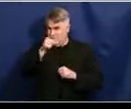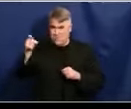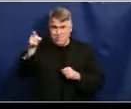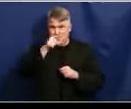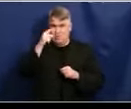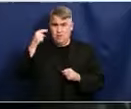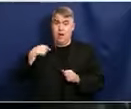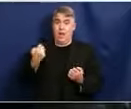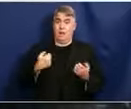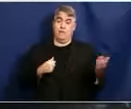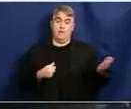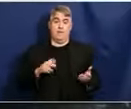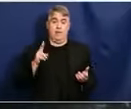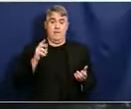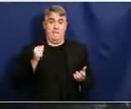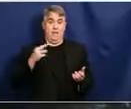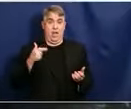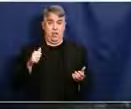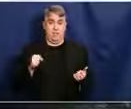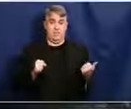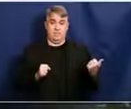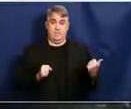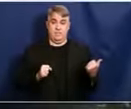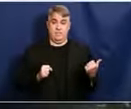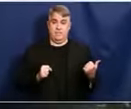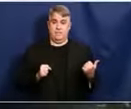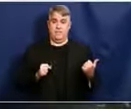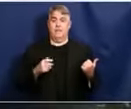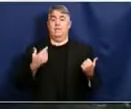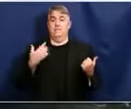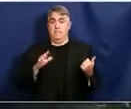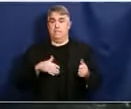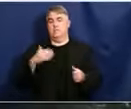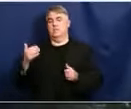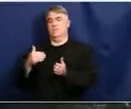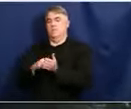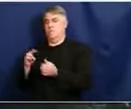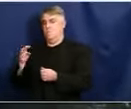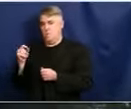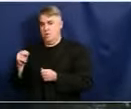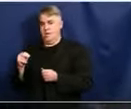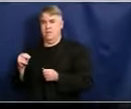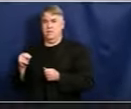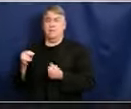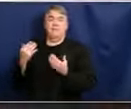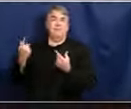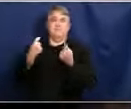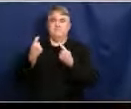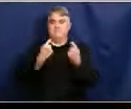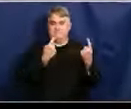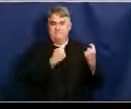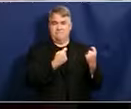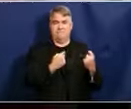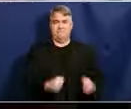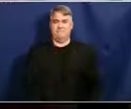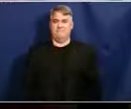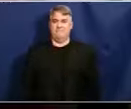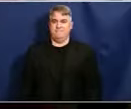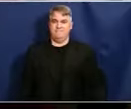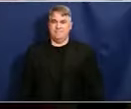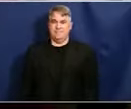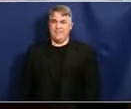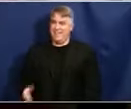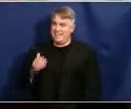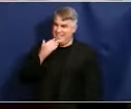Supervisor Nora Vargas. Then we'll hear from Dr. Wooten, Chief Meacham, and then we will get to your questions. Supervisor Vargas? Thank you, Chair,